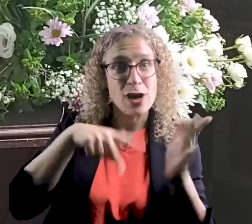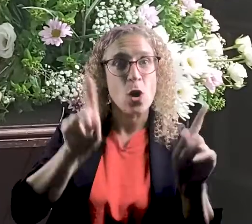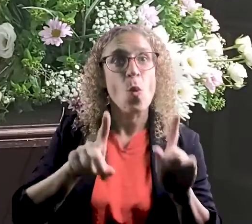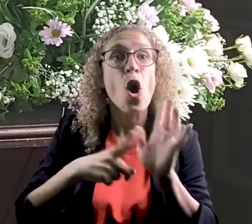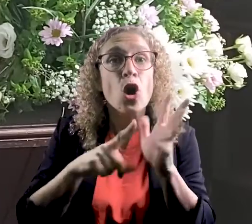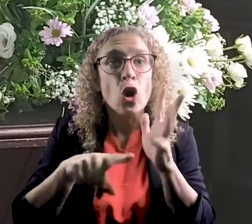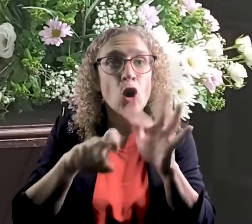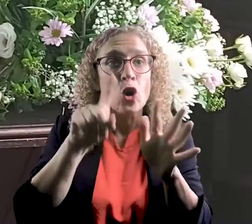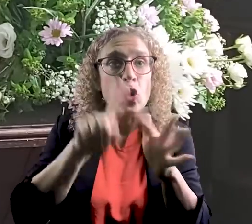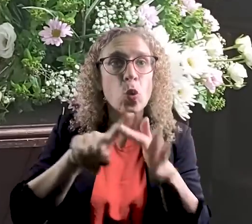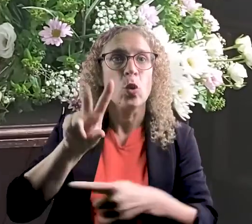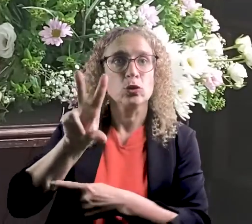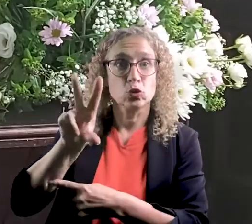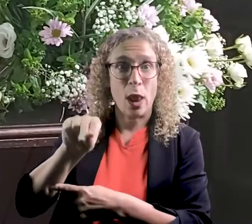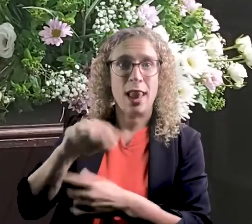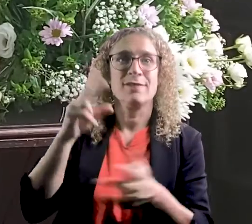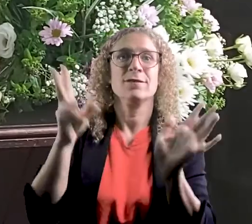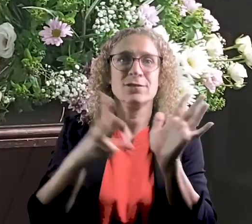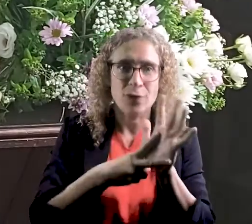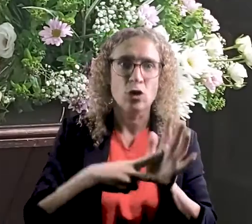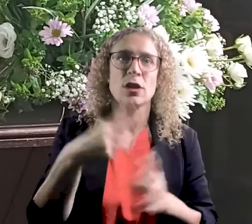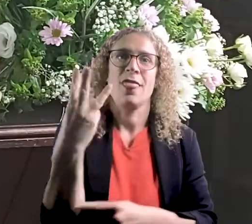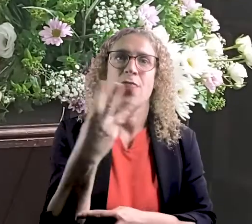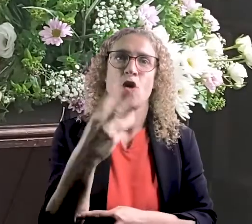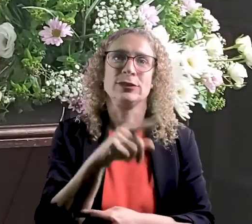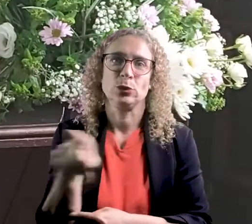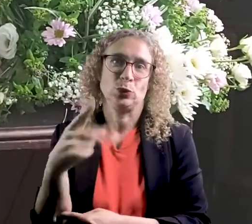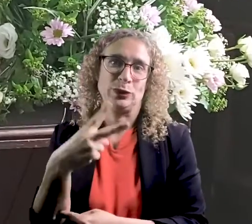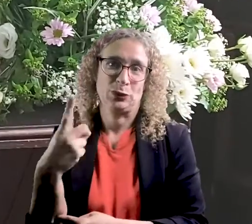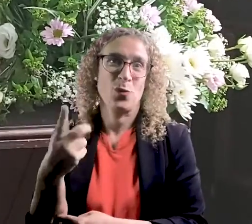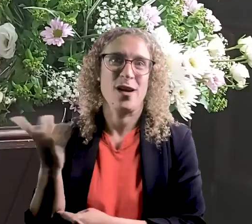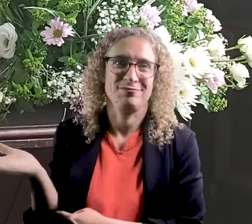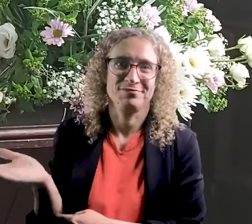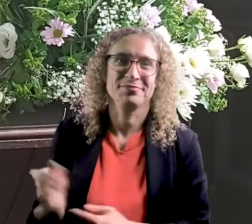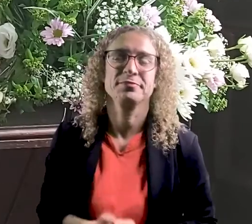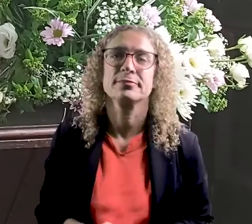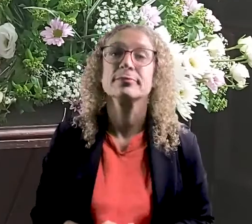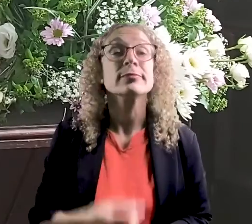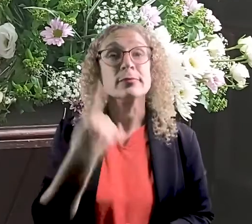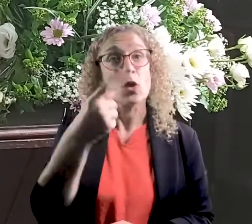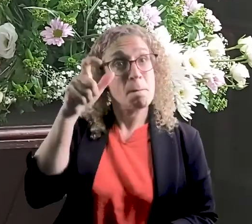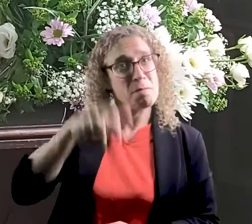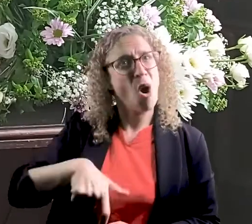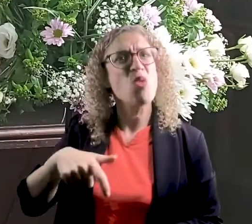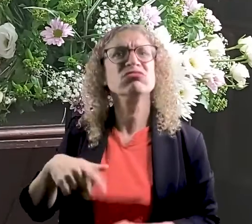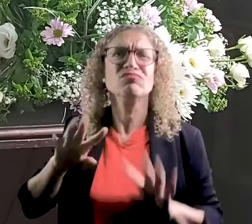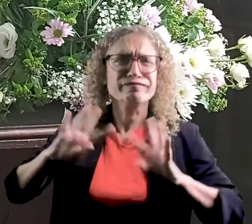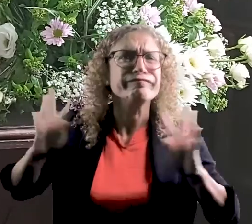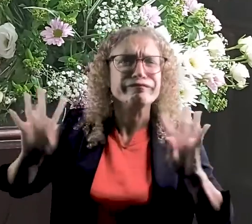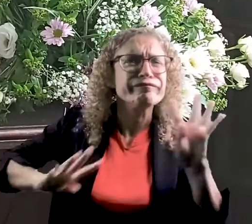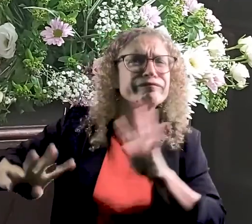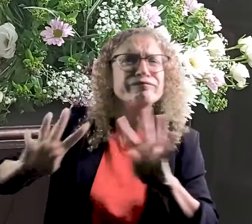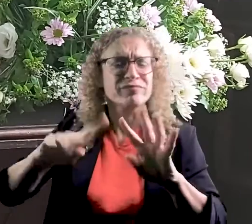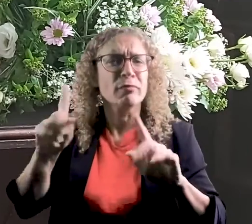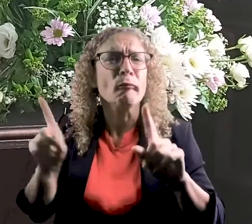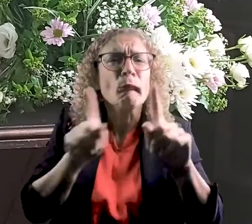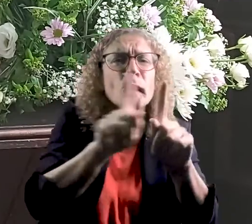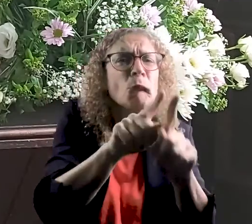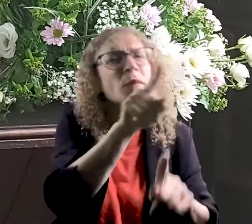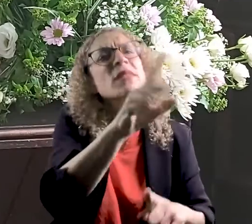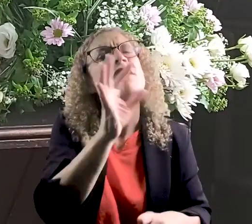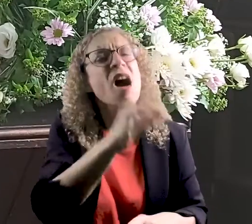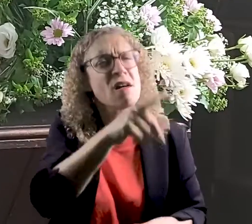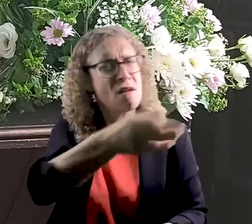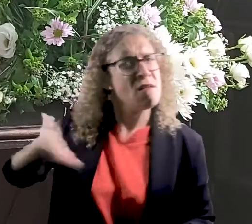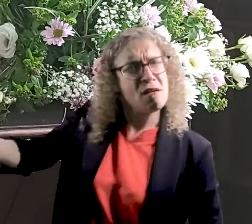Taken from Luke chapter 12, verses 13 to 21. A man in the crowd said to Jesus, "Teacher, tell